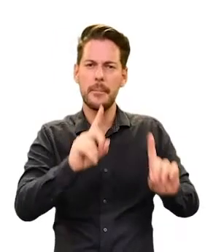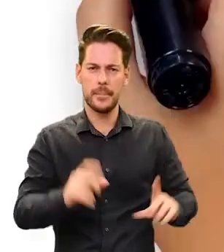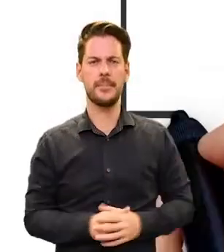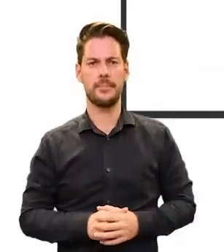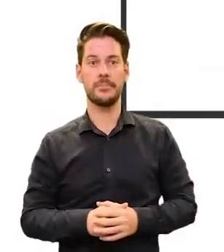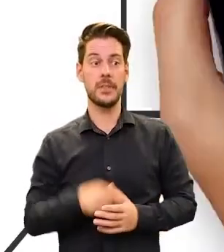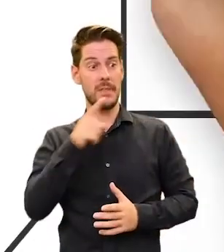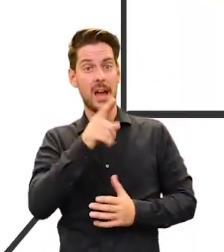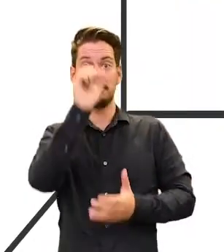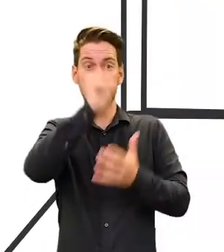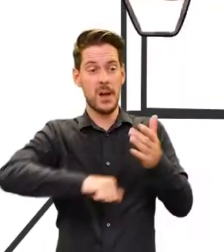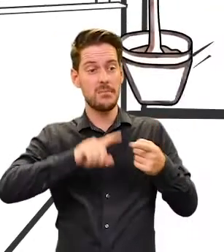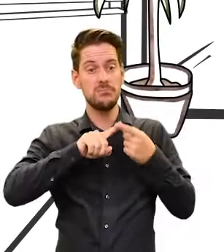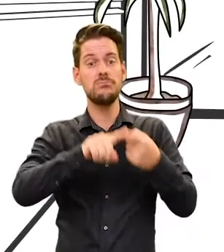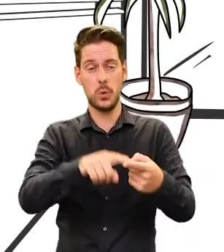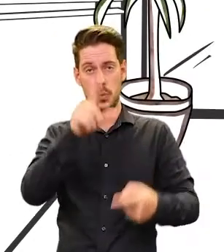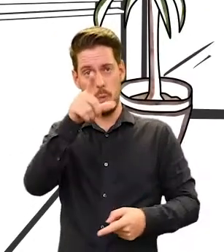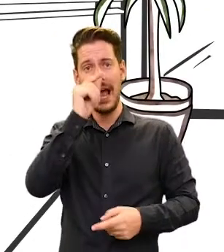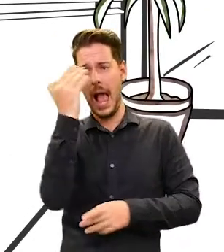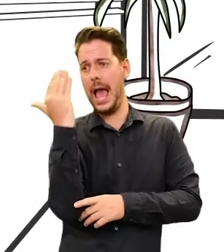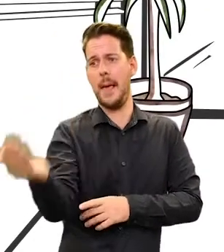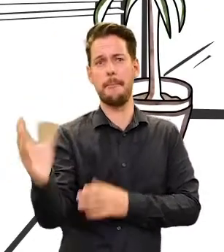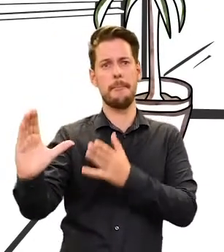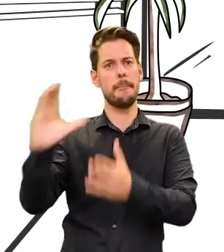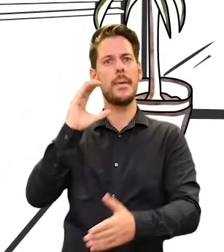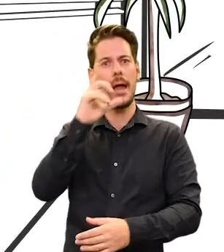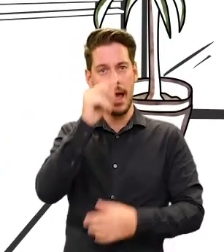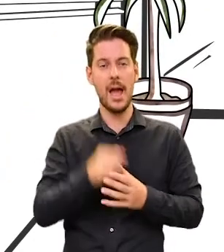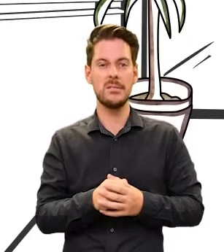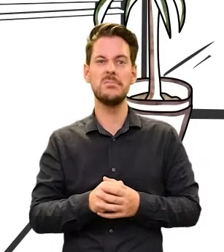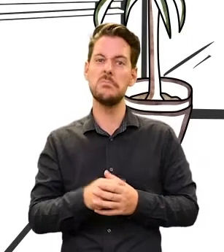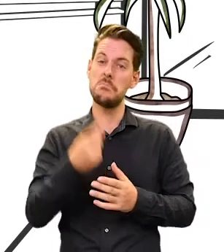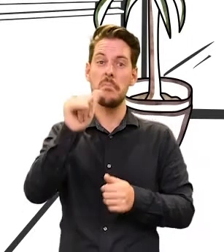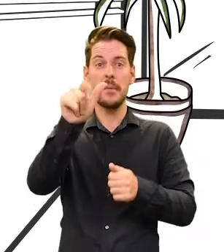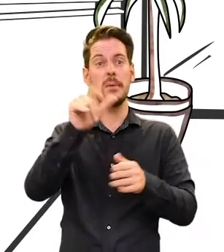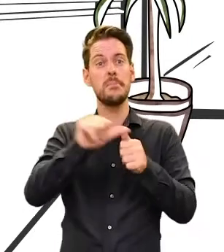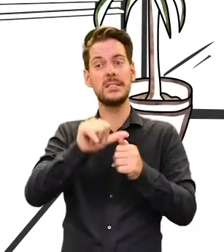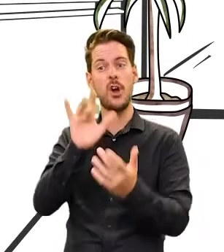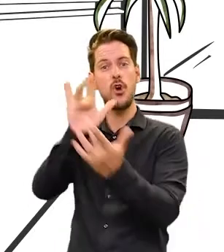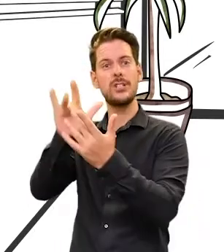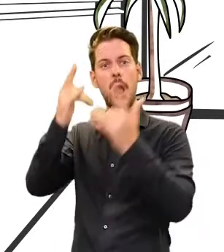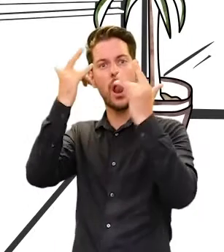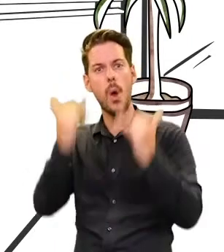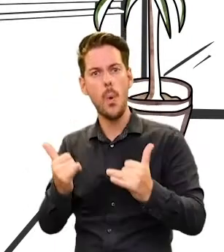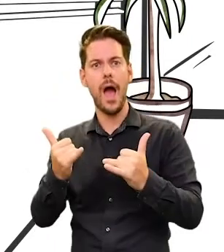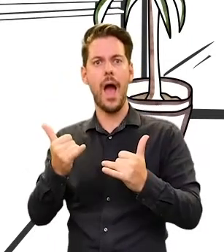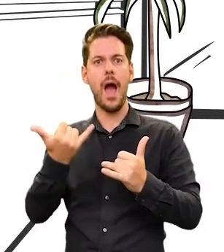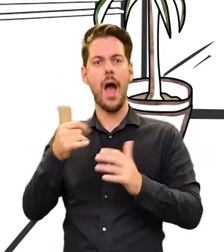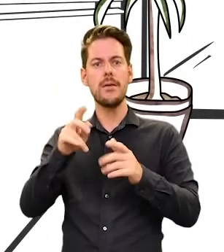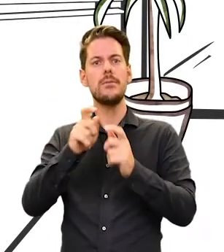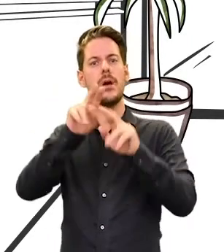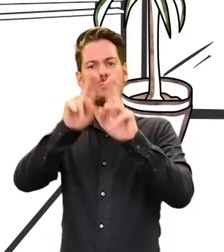the resumption proceeds and you have a right to claim compensation, you may choose to engage professional advisors, such as a lawyer